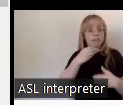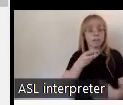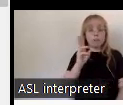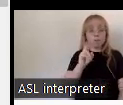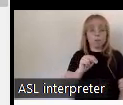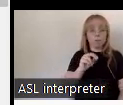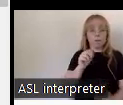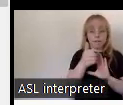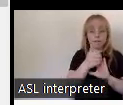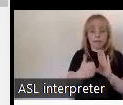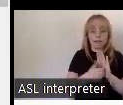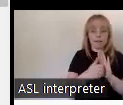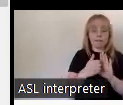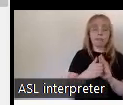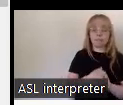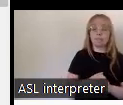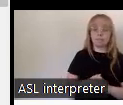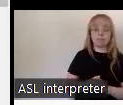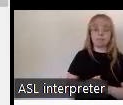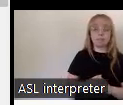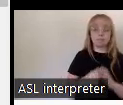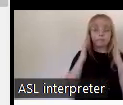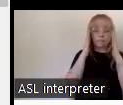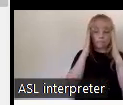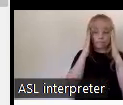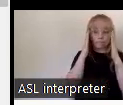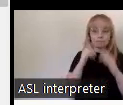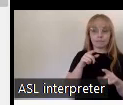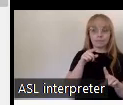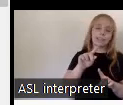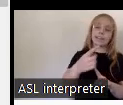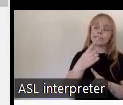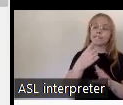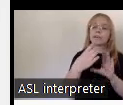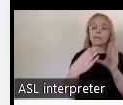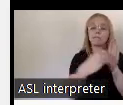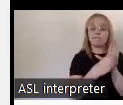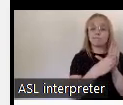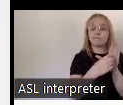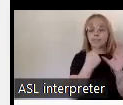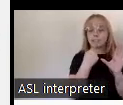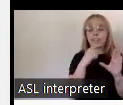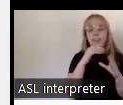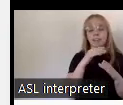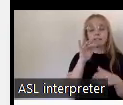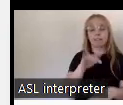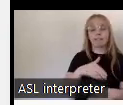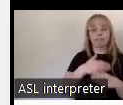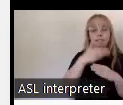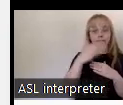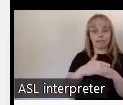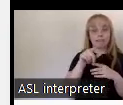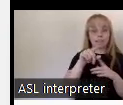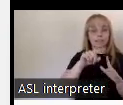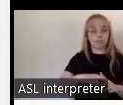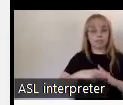this information up. So that's what this first piece says, this introduction. If I click next, this is the start